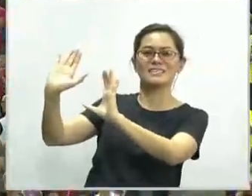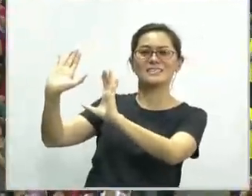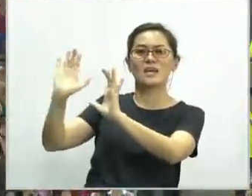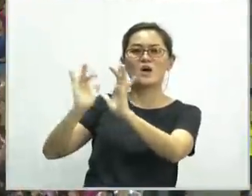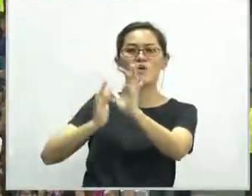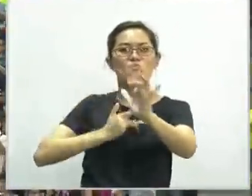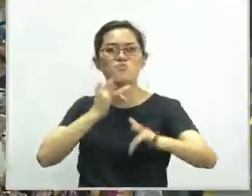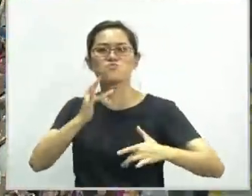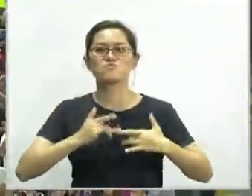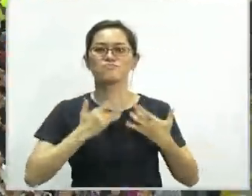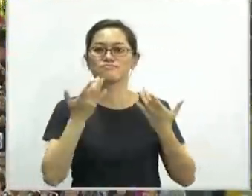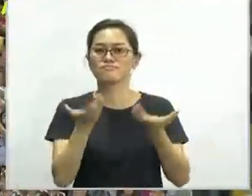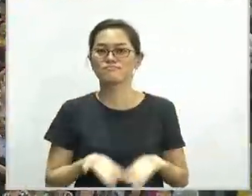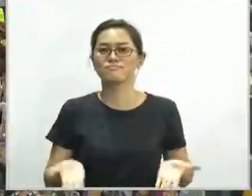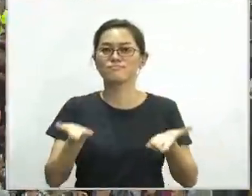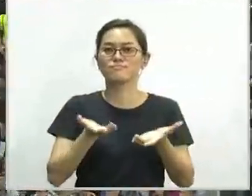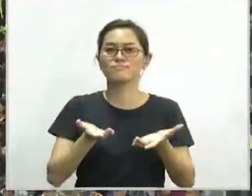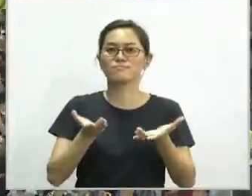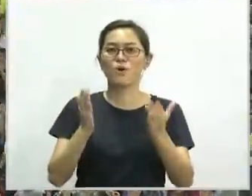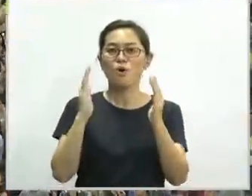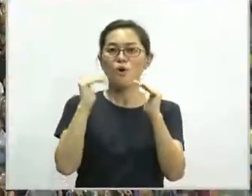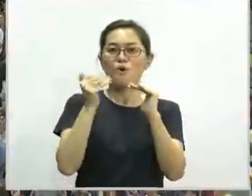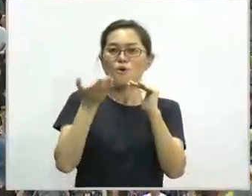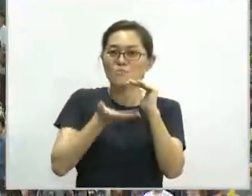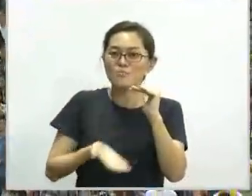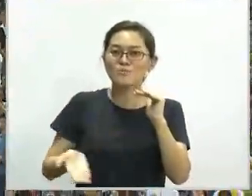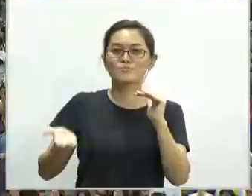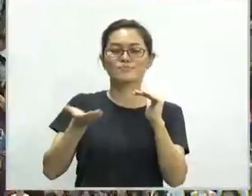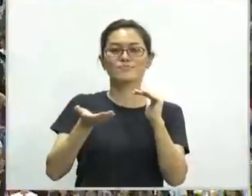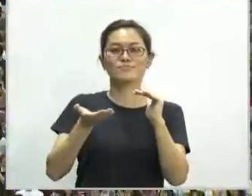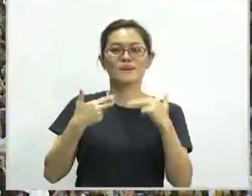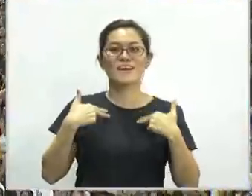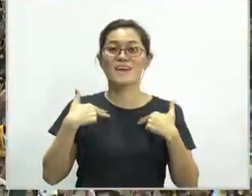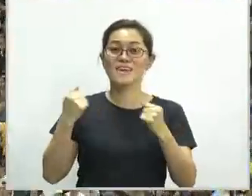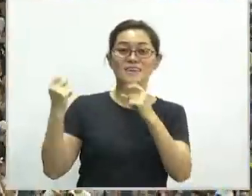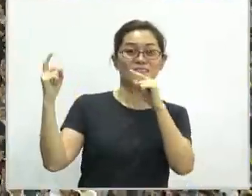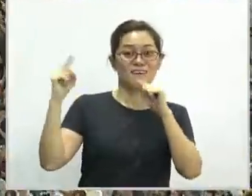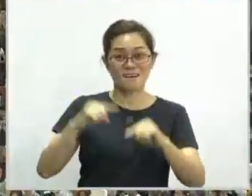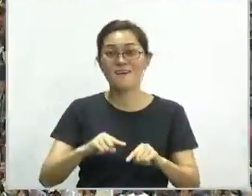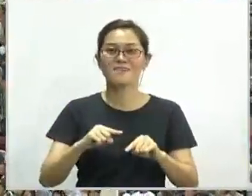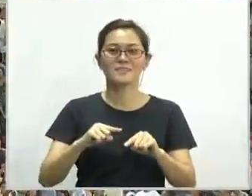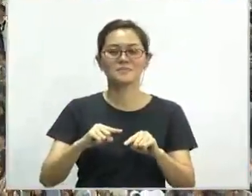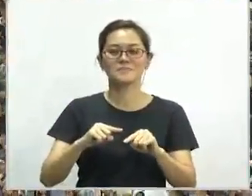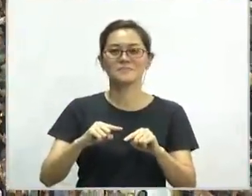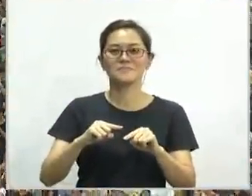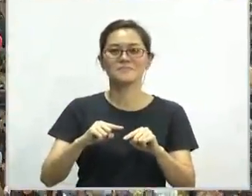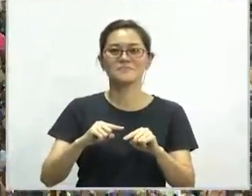Revival is here. Hope is here. Healing has come.